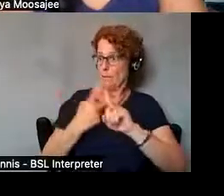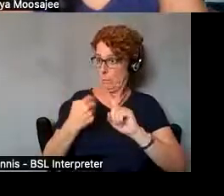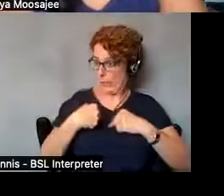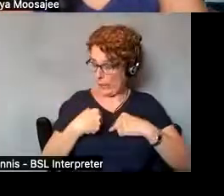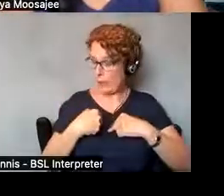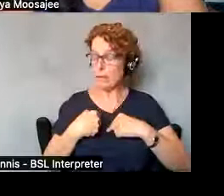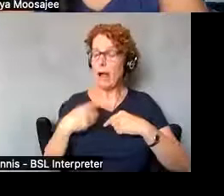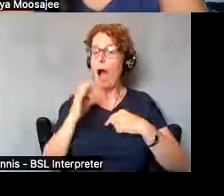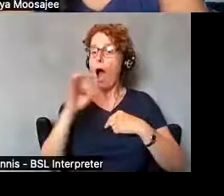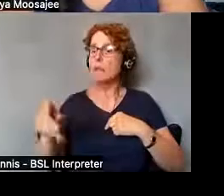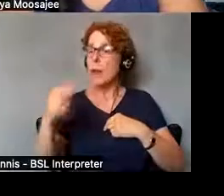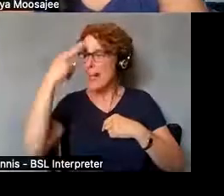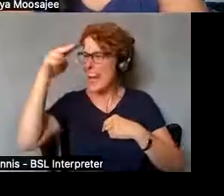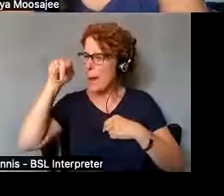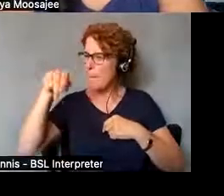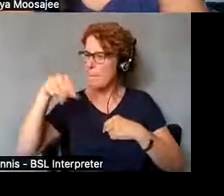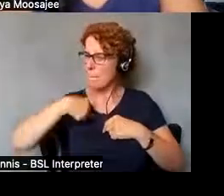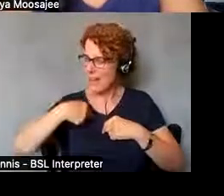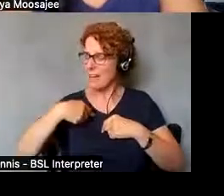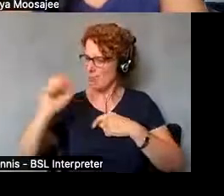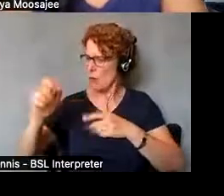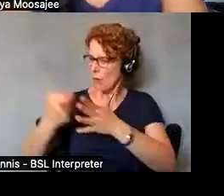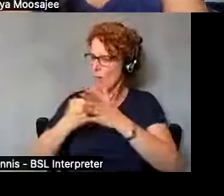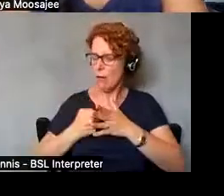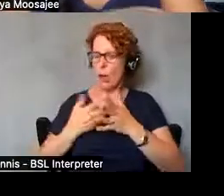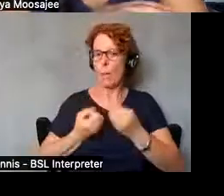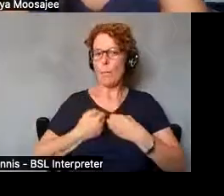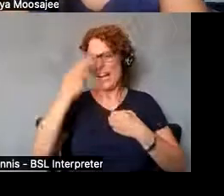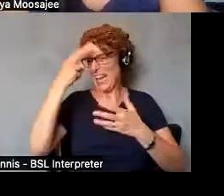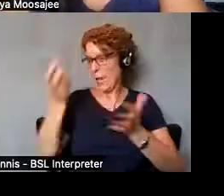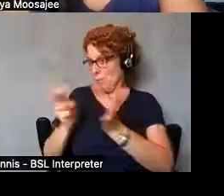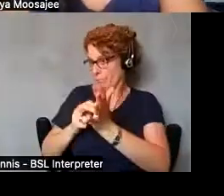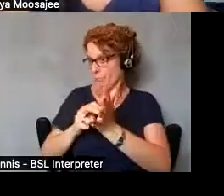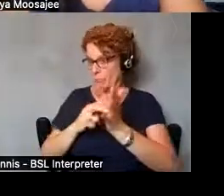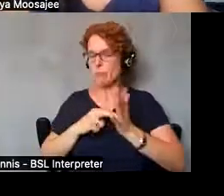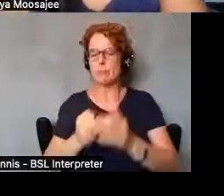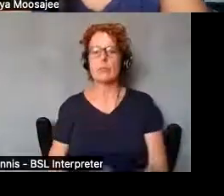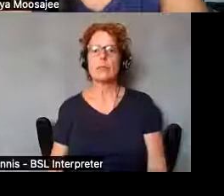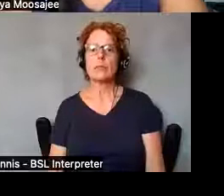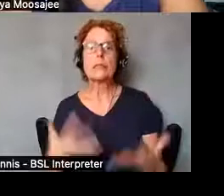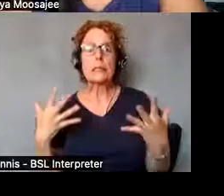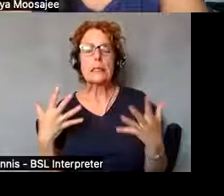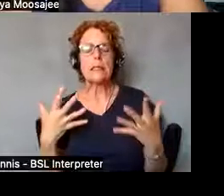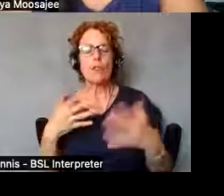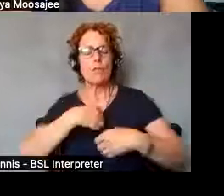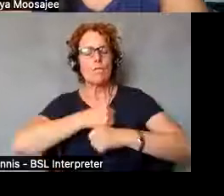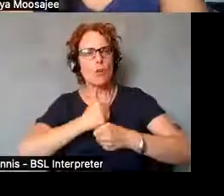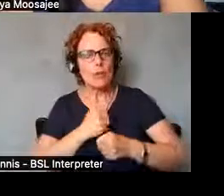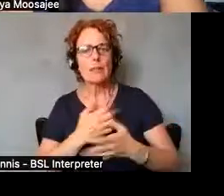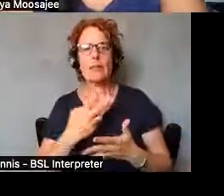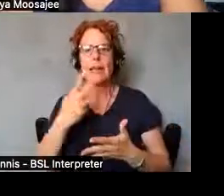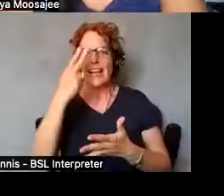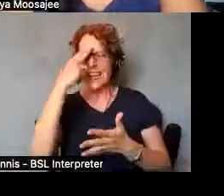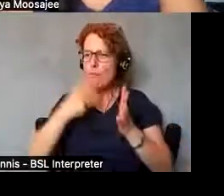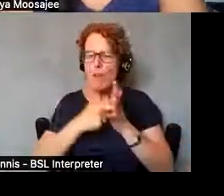ask them to name me on the referral. I mean, it's painful how even named referrals end